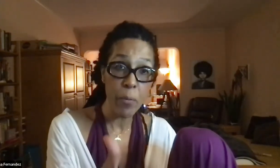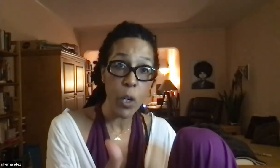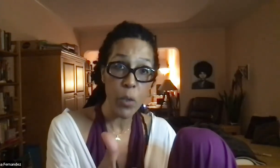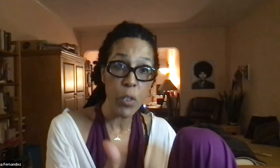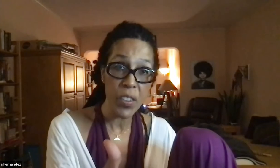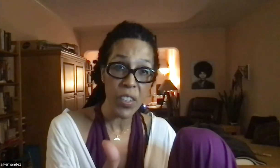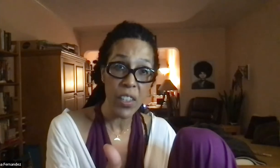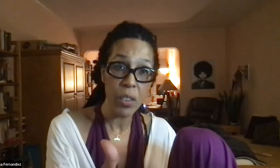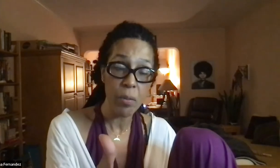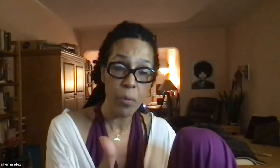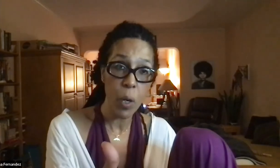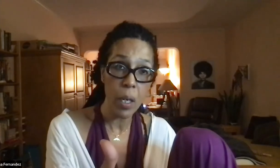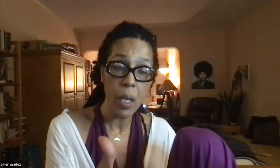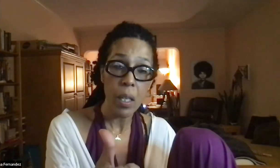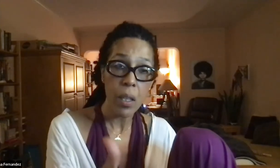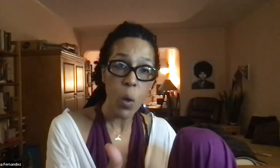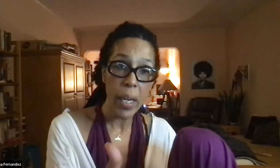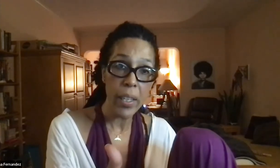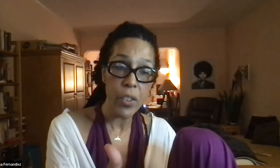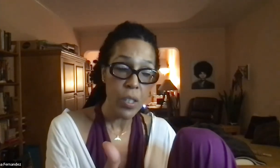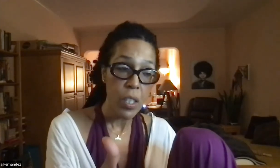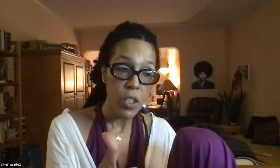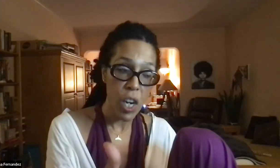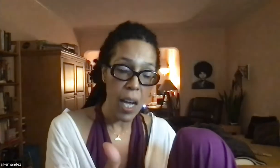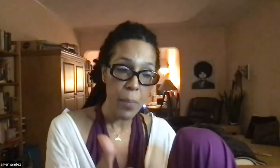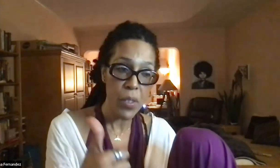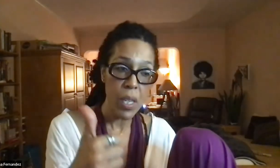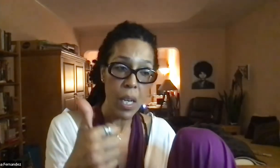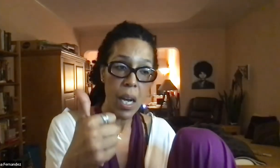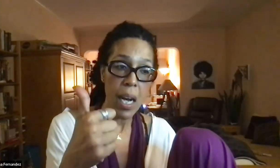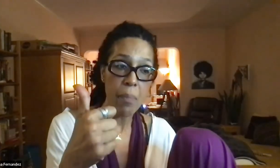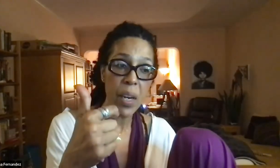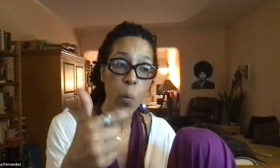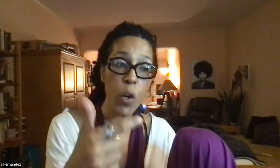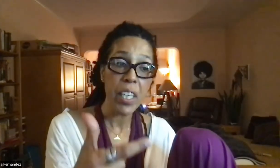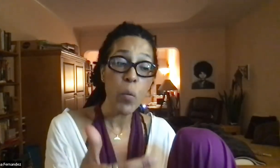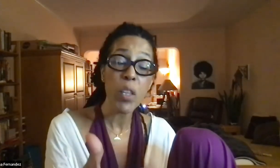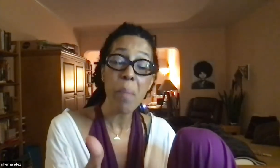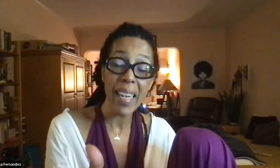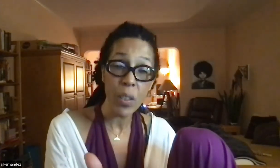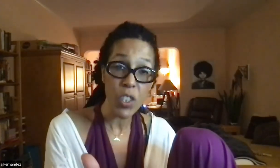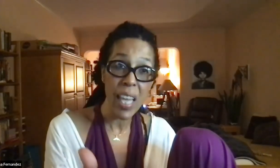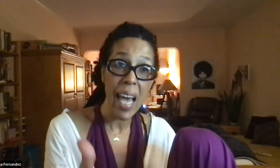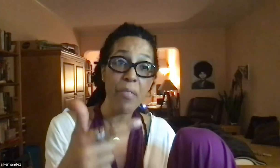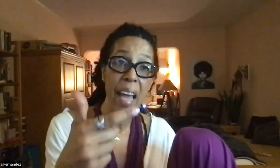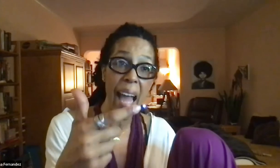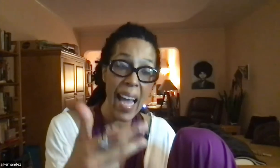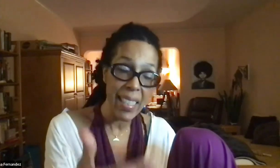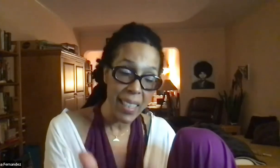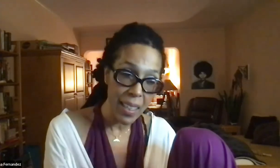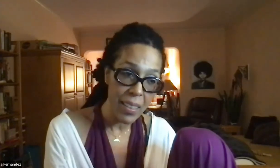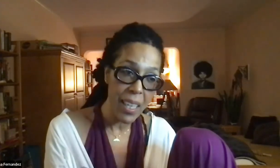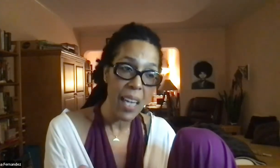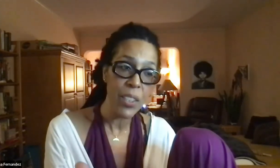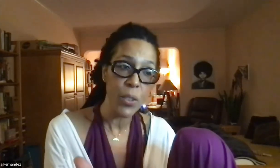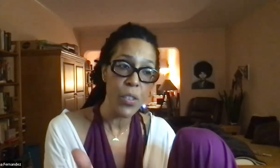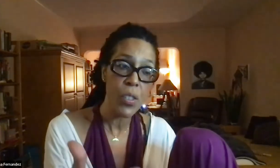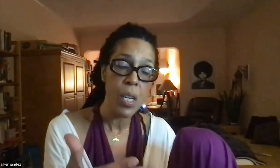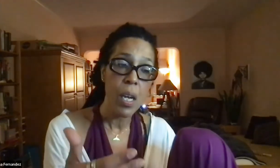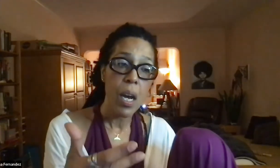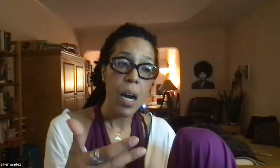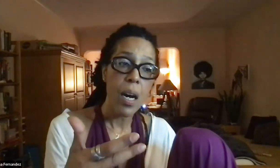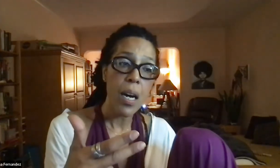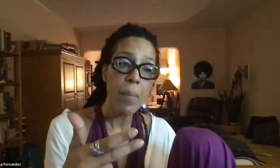were infamous before unionization for low-wage jobs. They're working with medical staff and